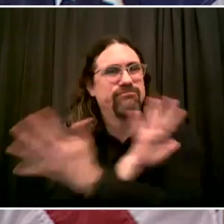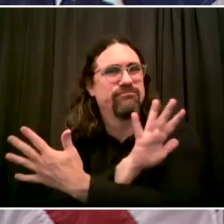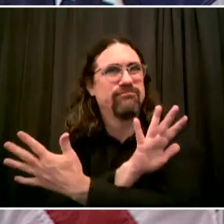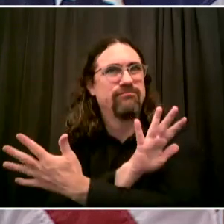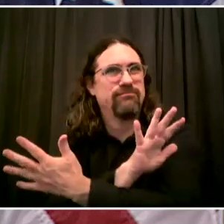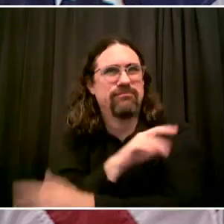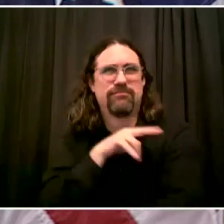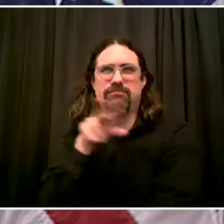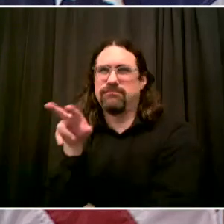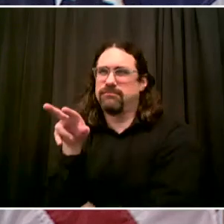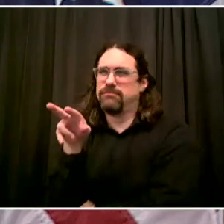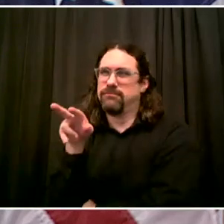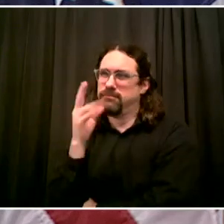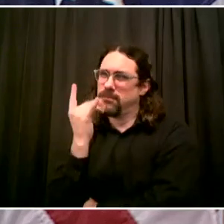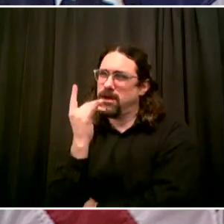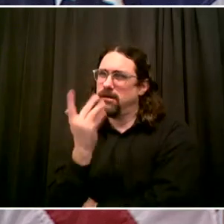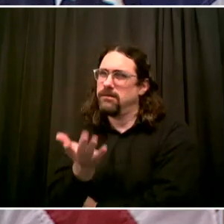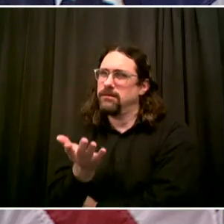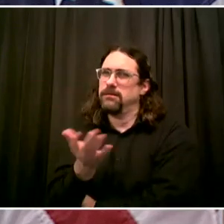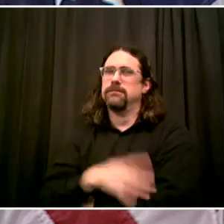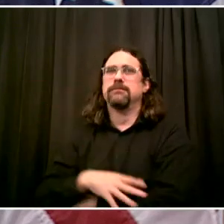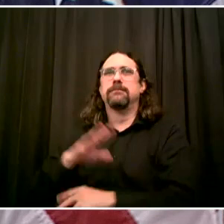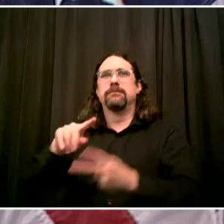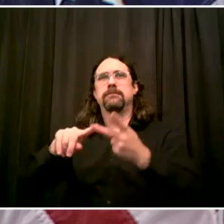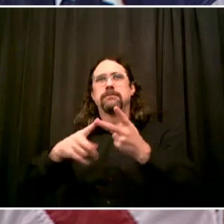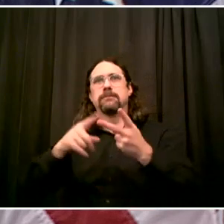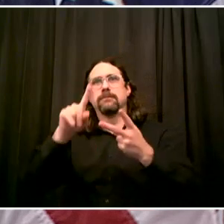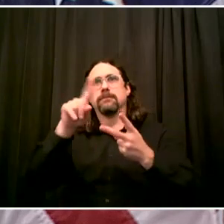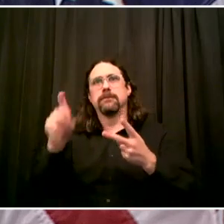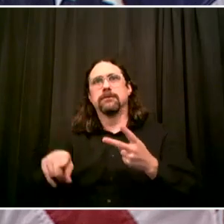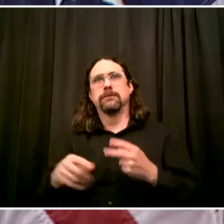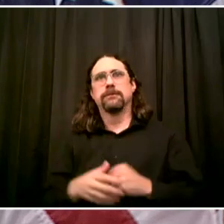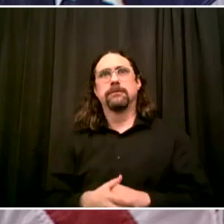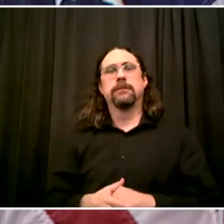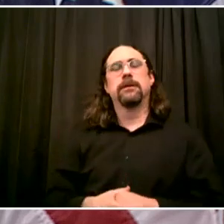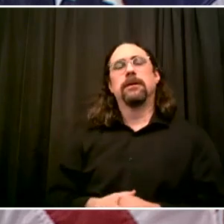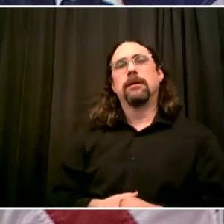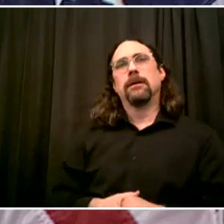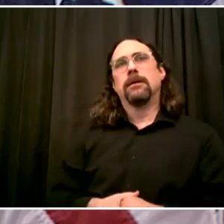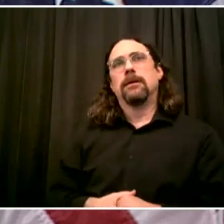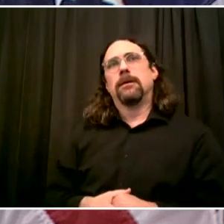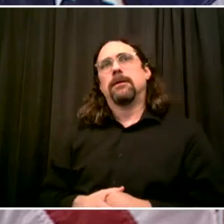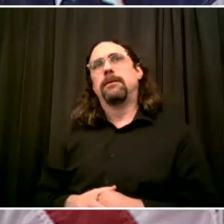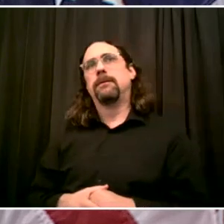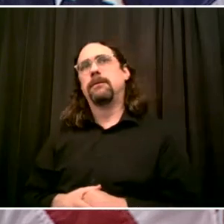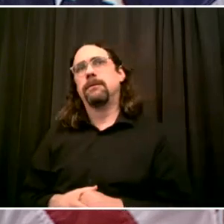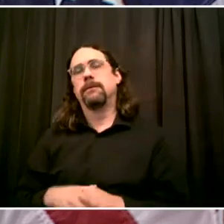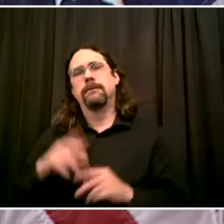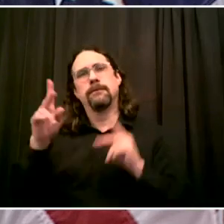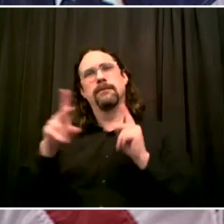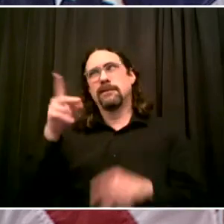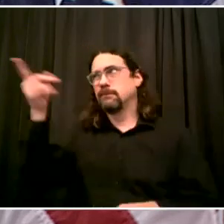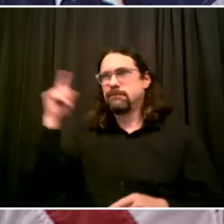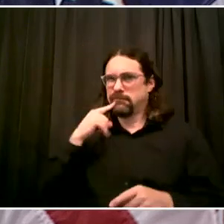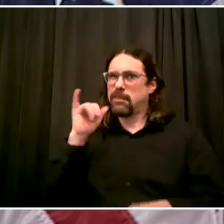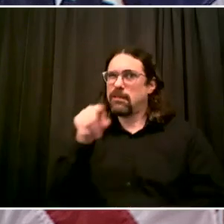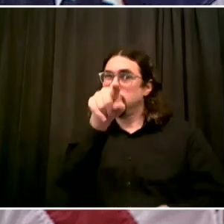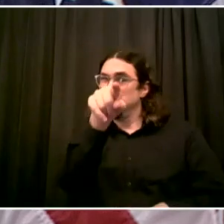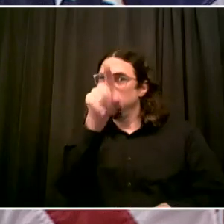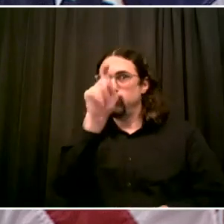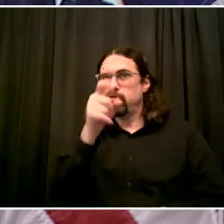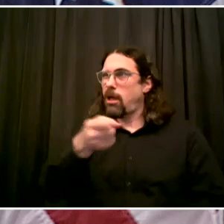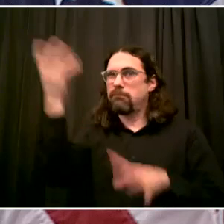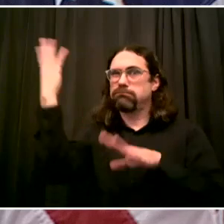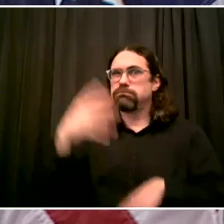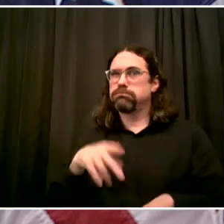Katie, that is the thing that people do who are not trying to deal with the fullness and the truth of the situation. I'm